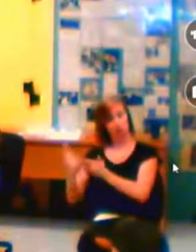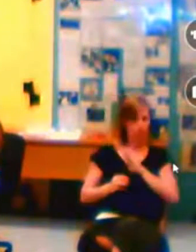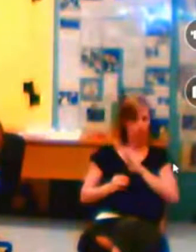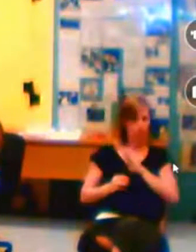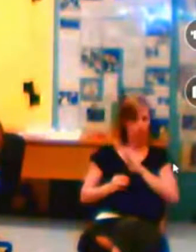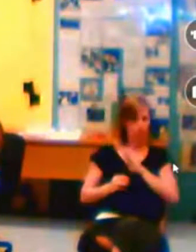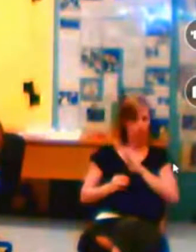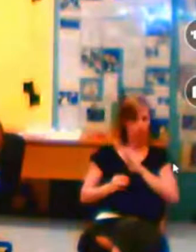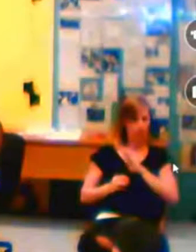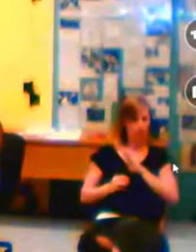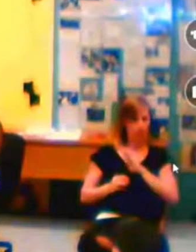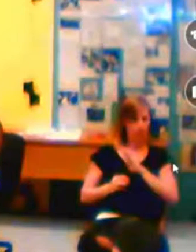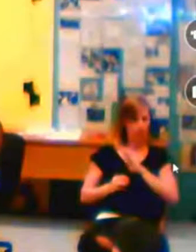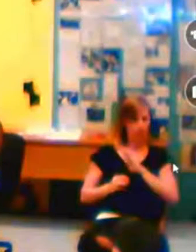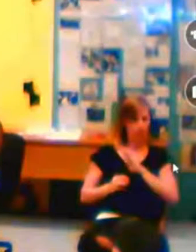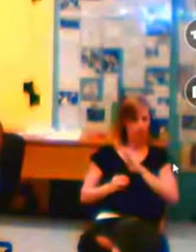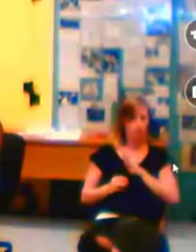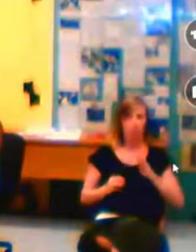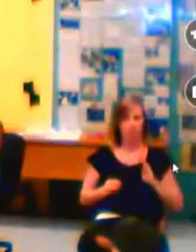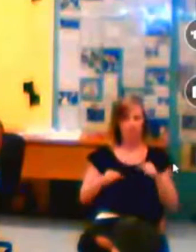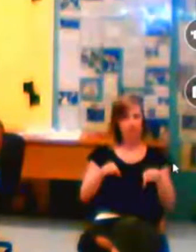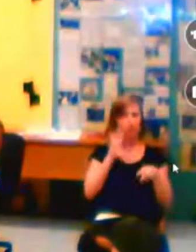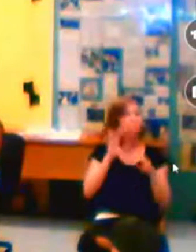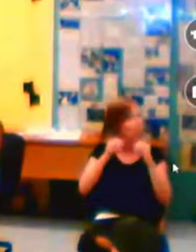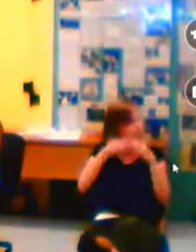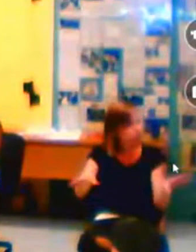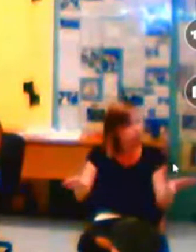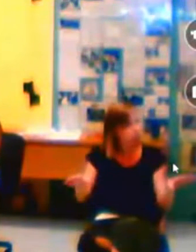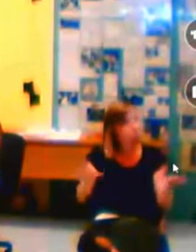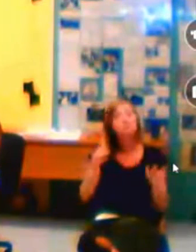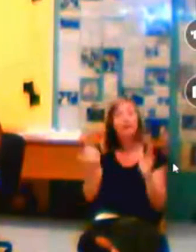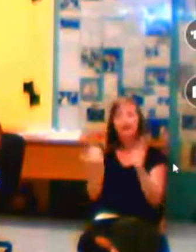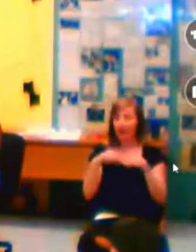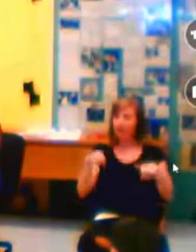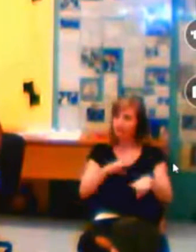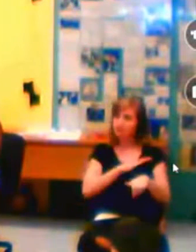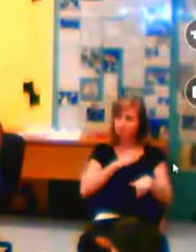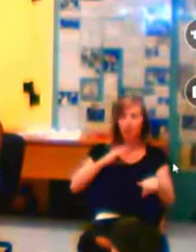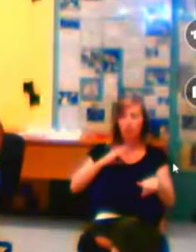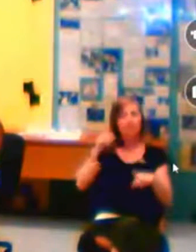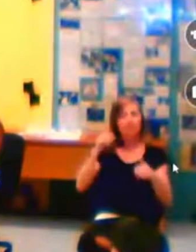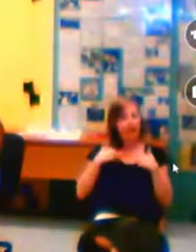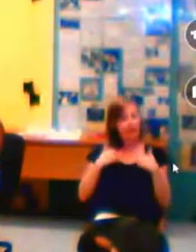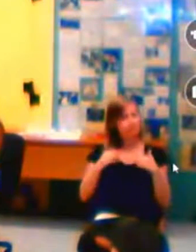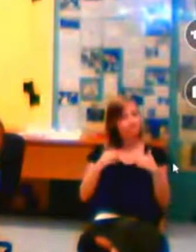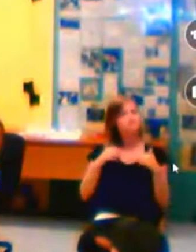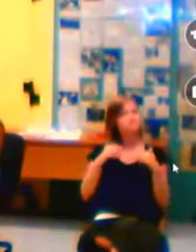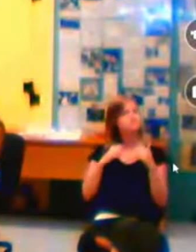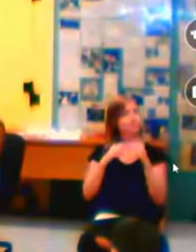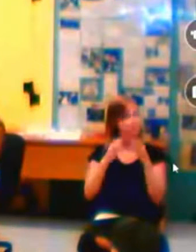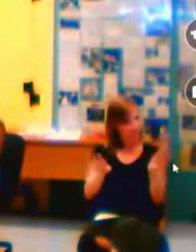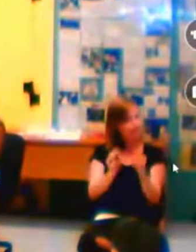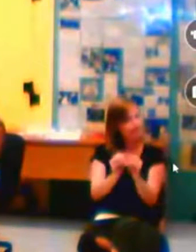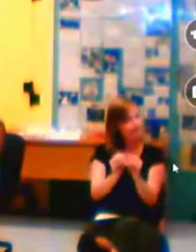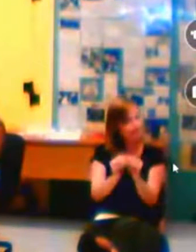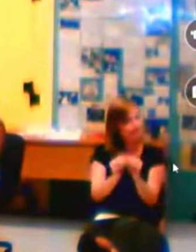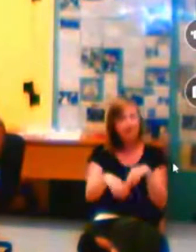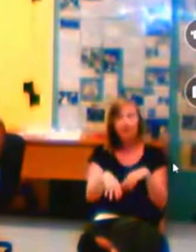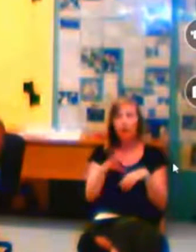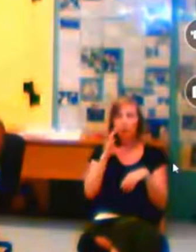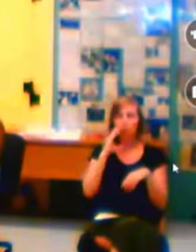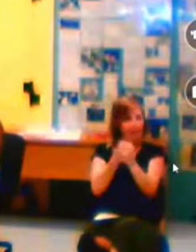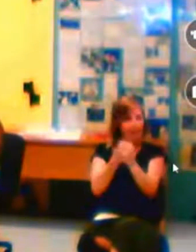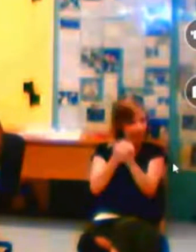because they are elected, as I mentioned before, they are significantly more available to the people than either the Medical Services Board